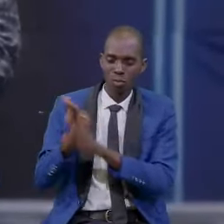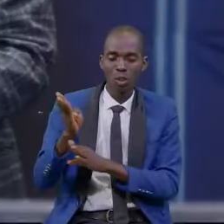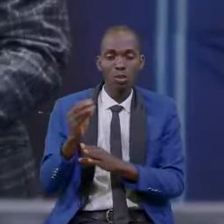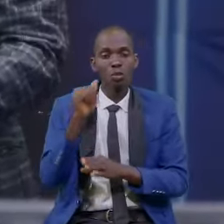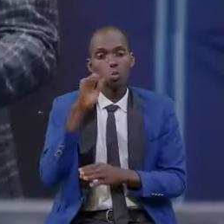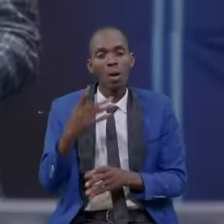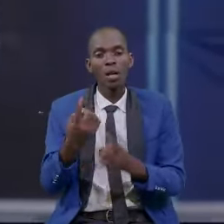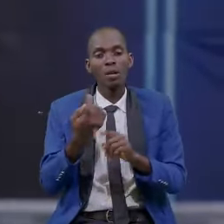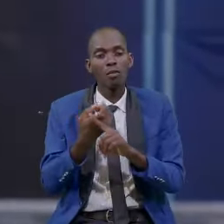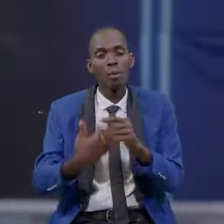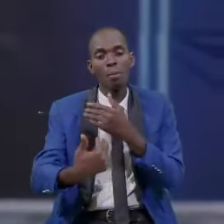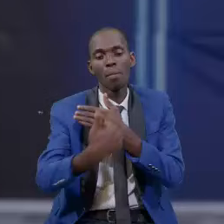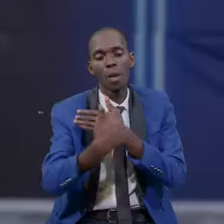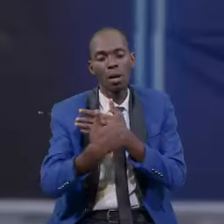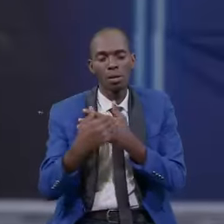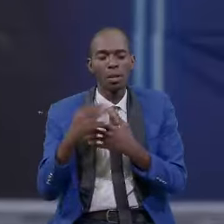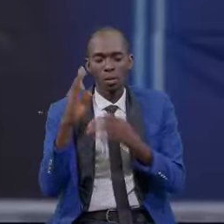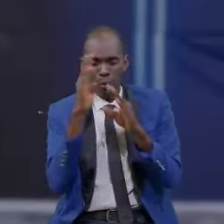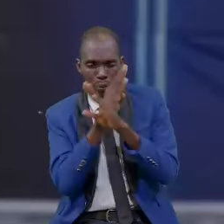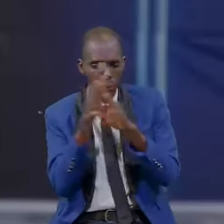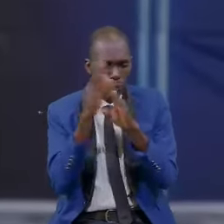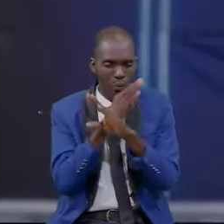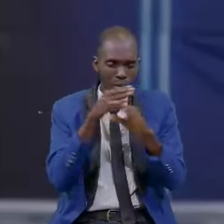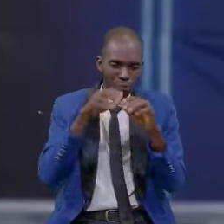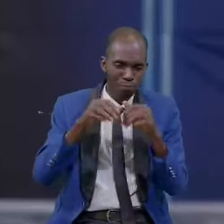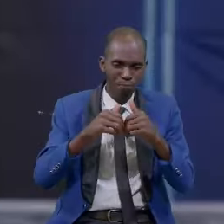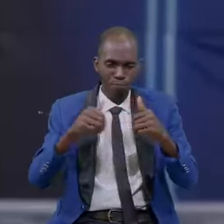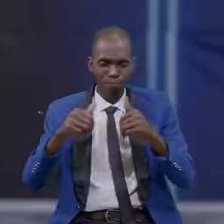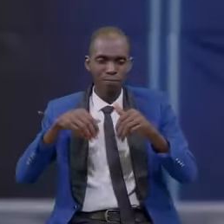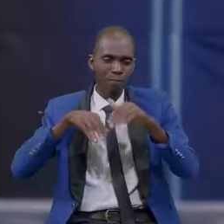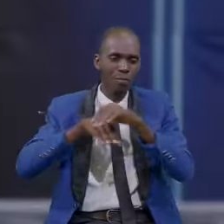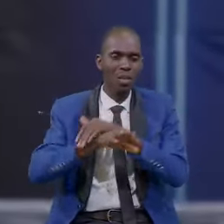behind and touched his garment. In